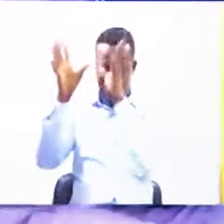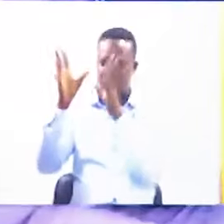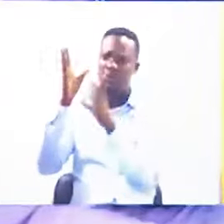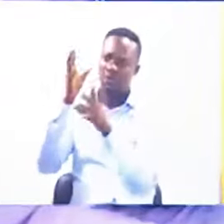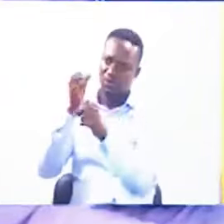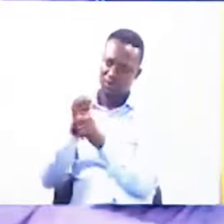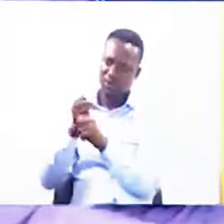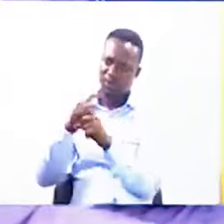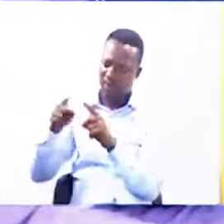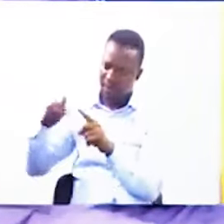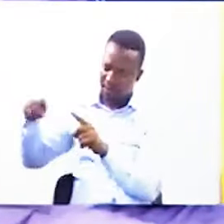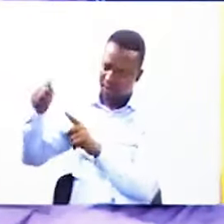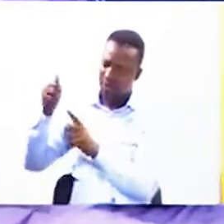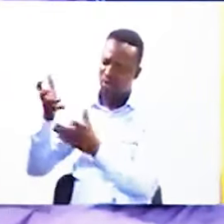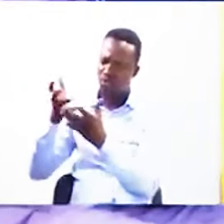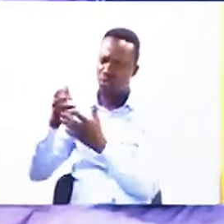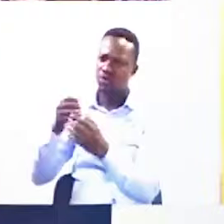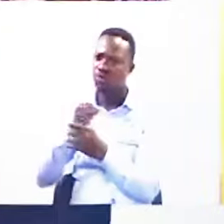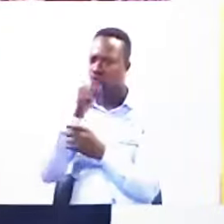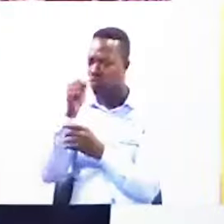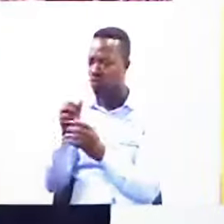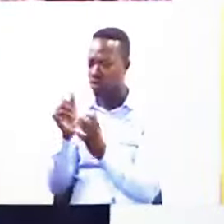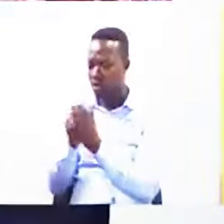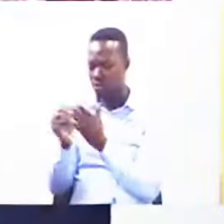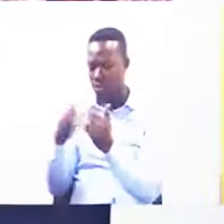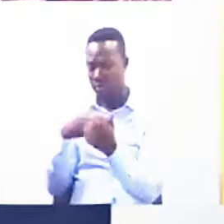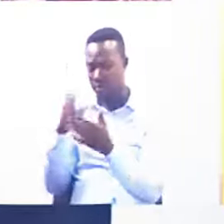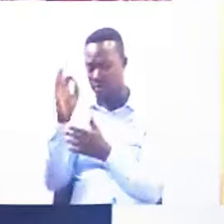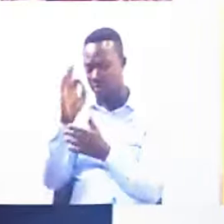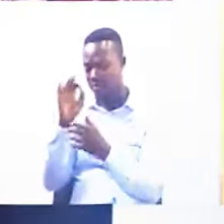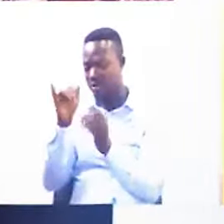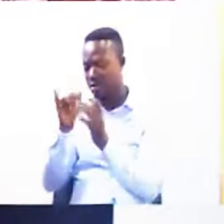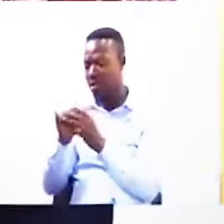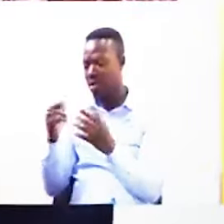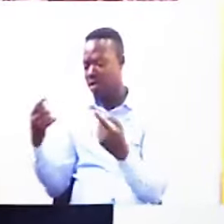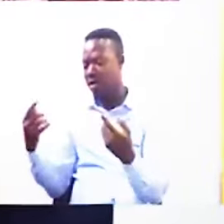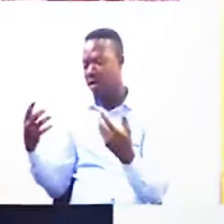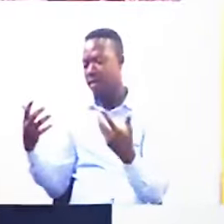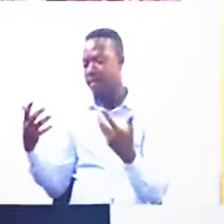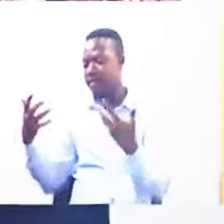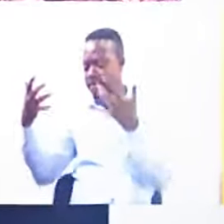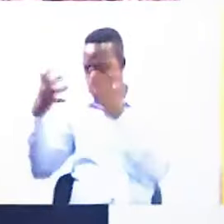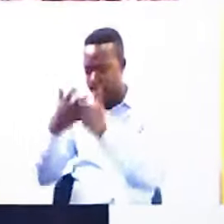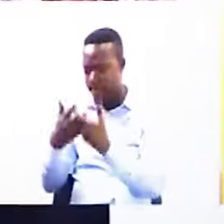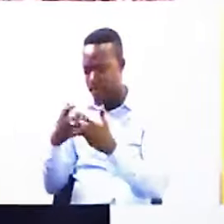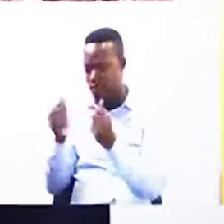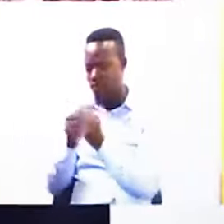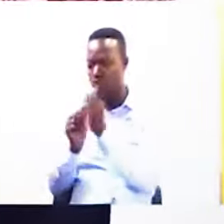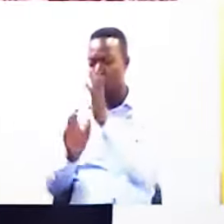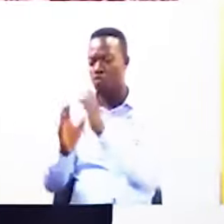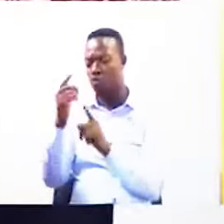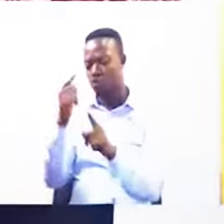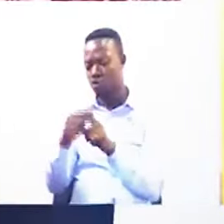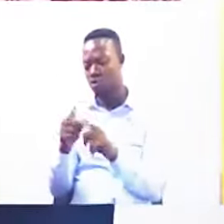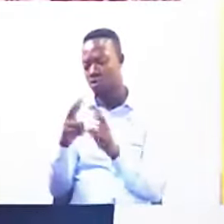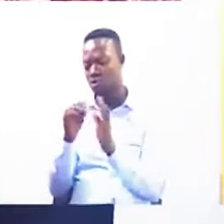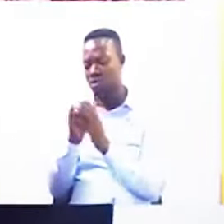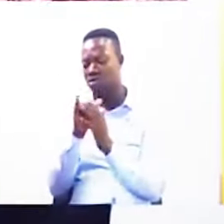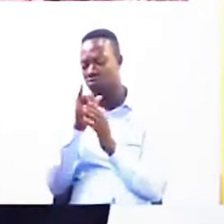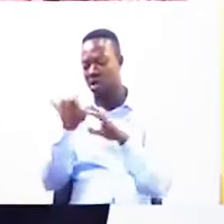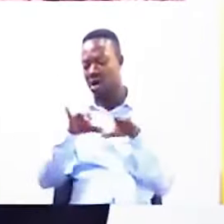he wanted to be sure that the message was synced with the word of God so that he would not be running in vain.